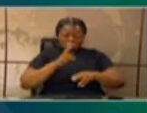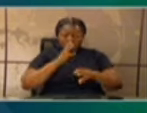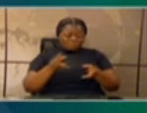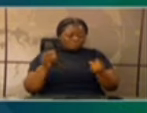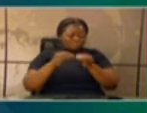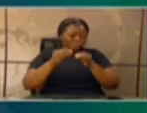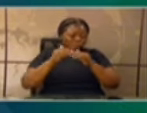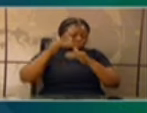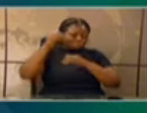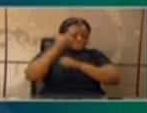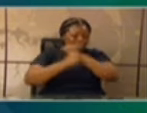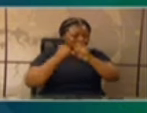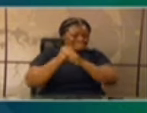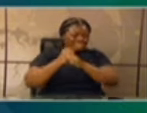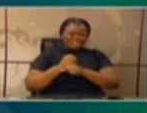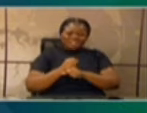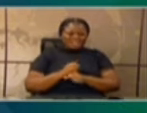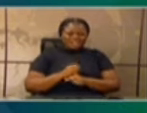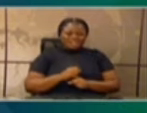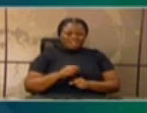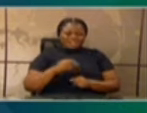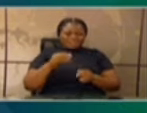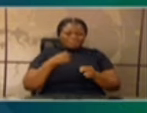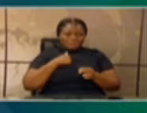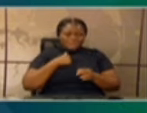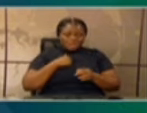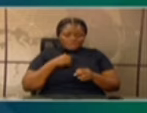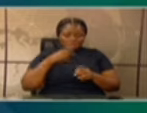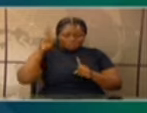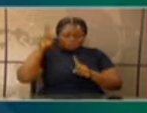kota ni kwenye ni naswa, mumu mtu unkumi.